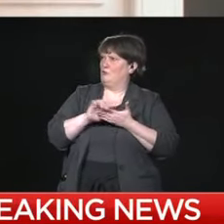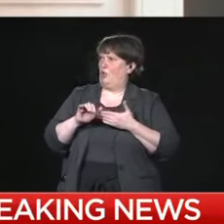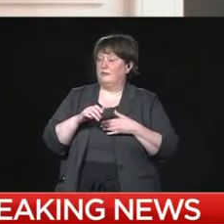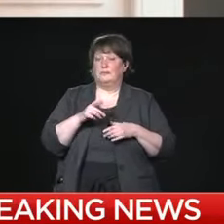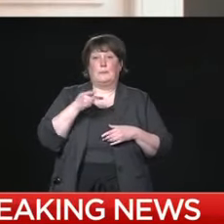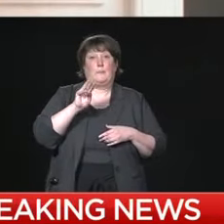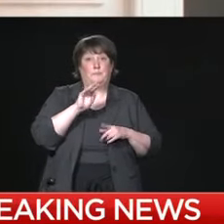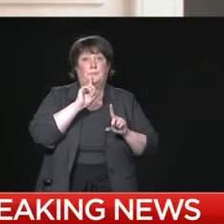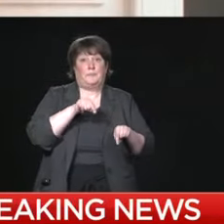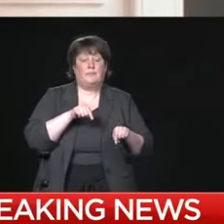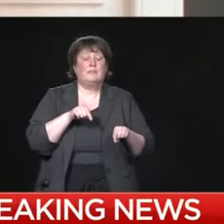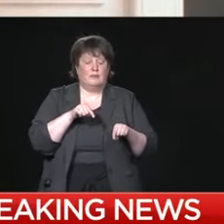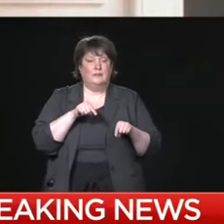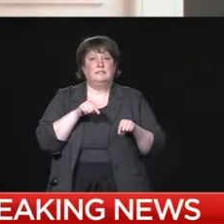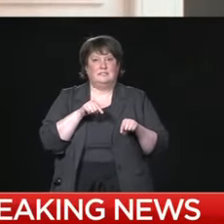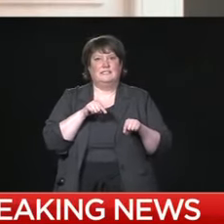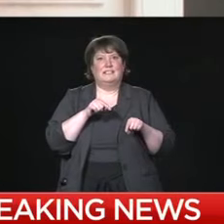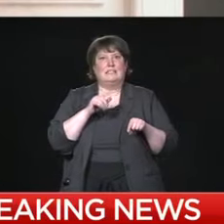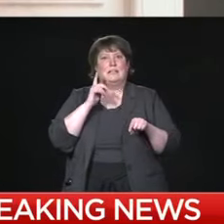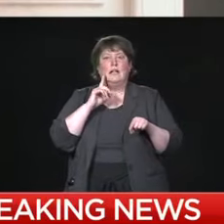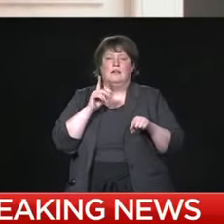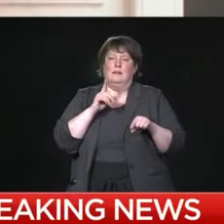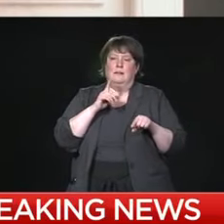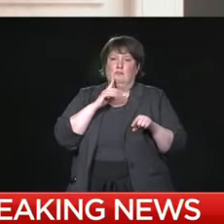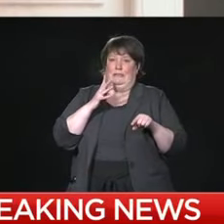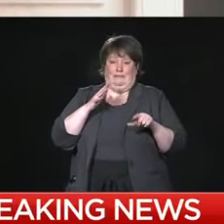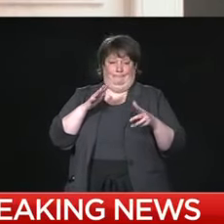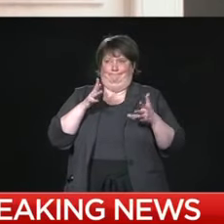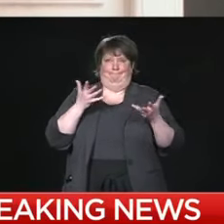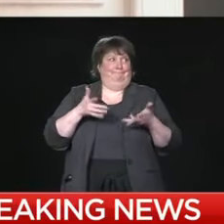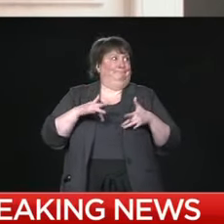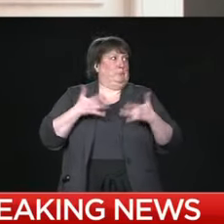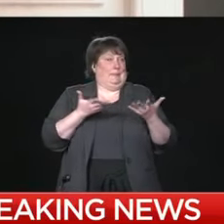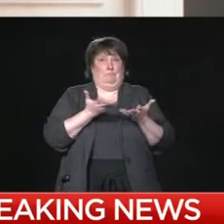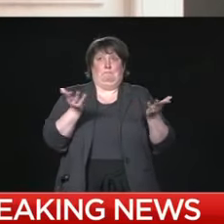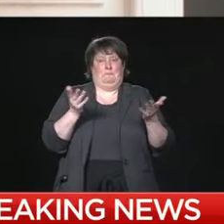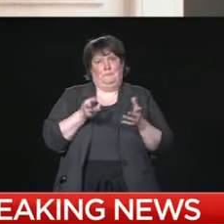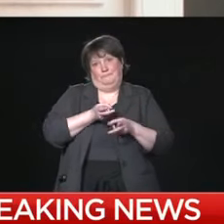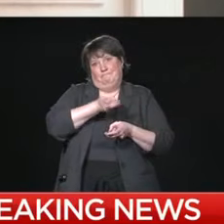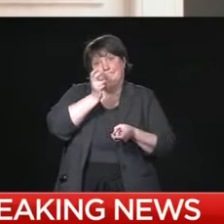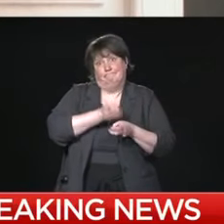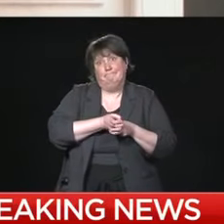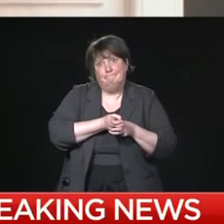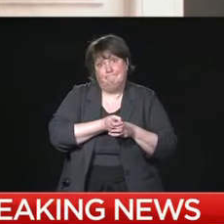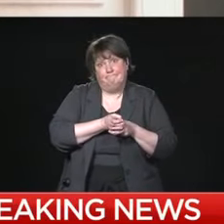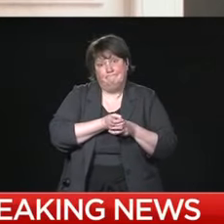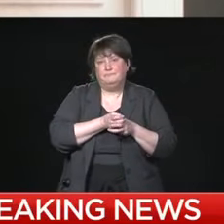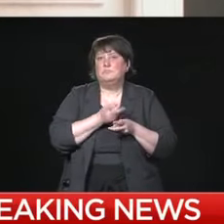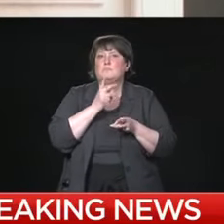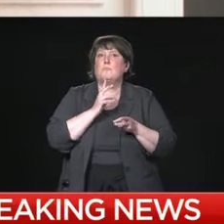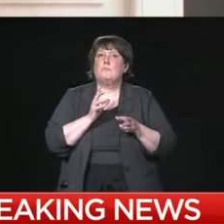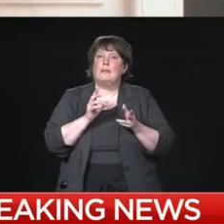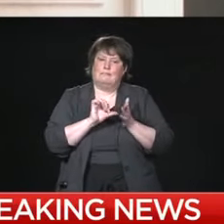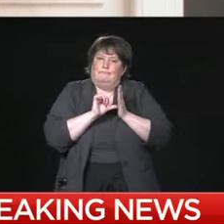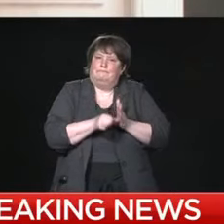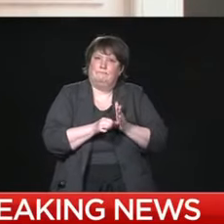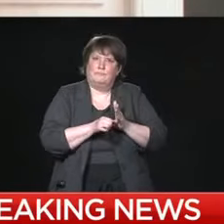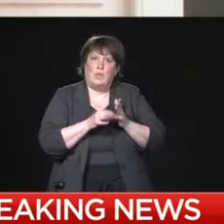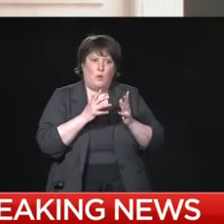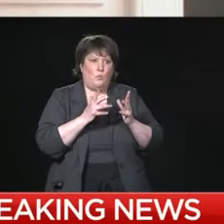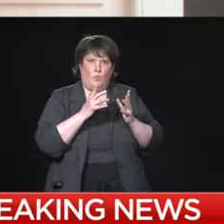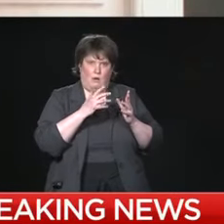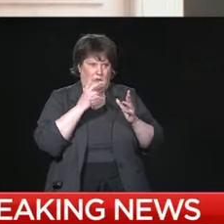that we're in a very difficult position right now, and what is important is to make sure that people be able to